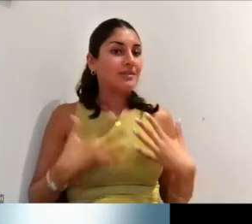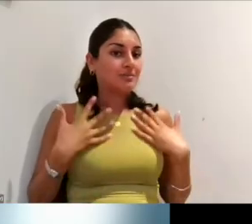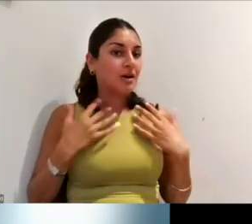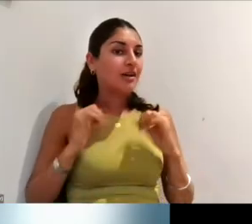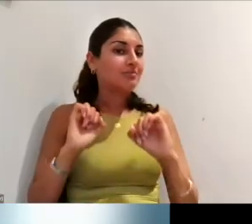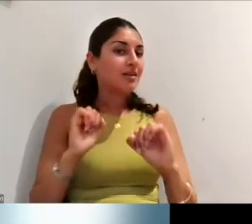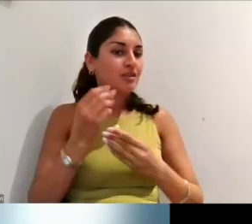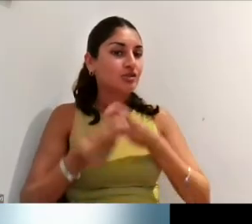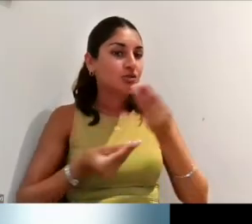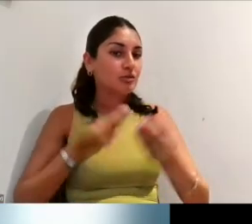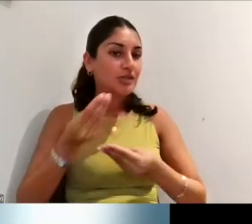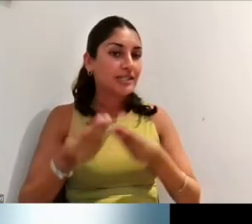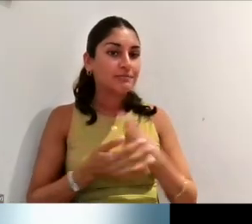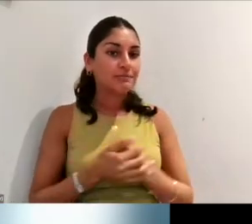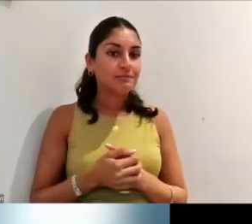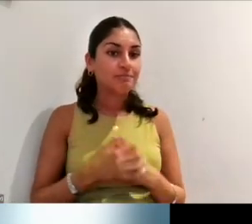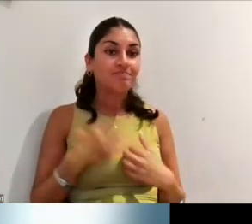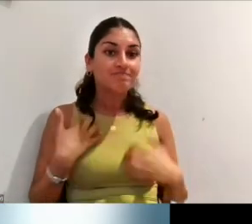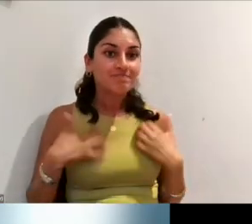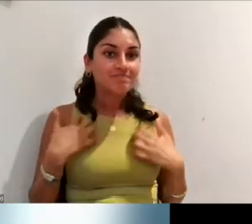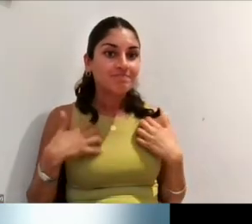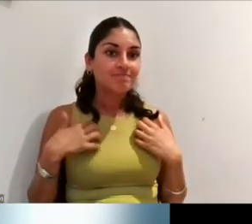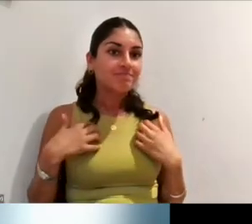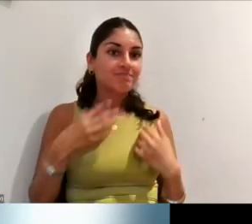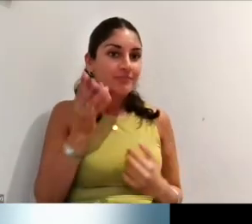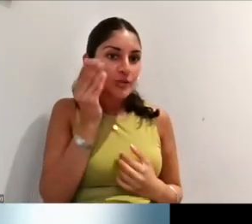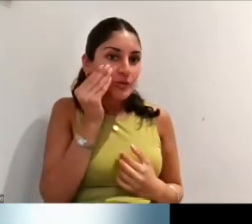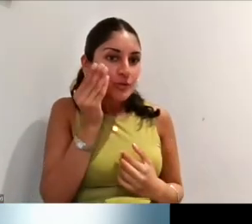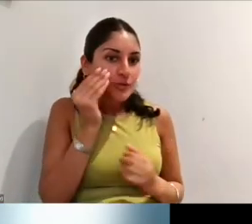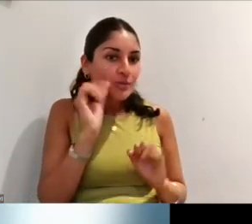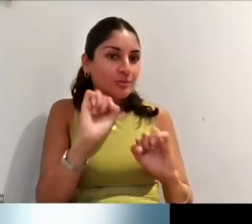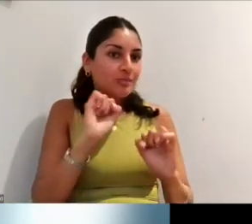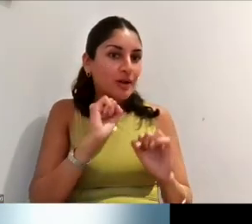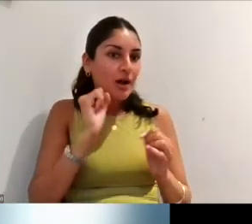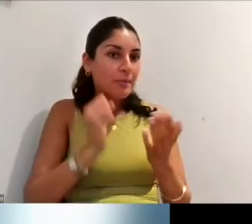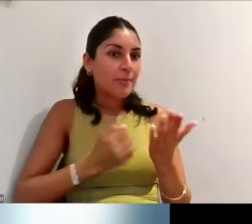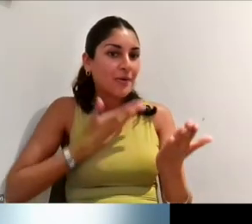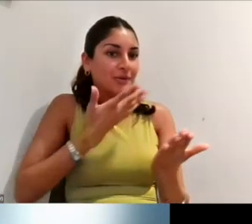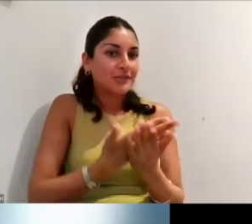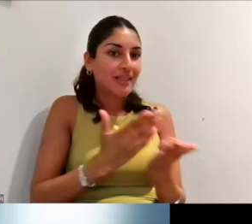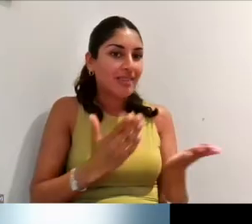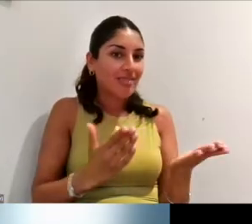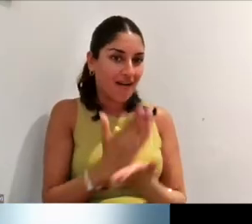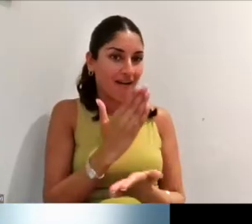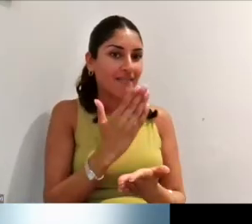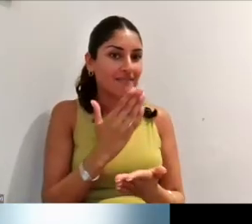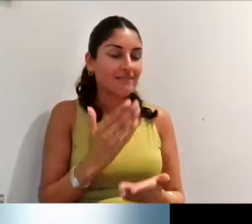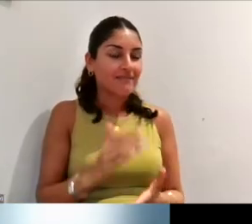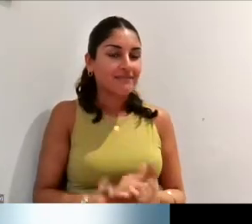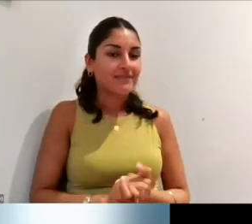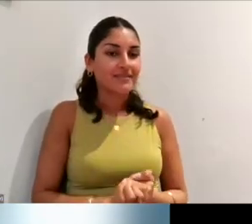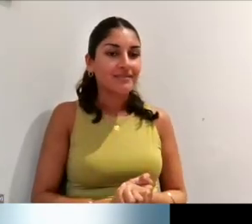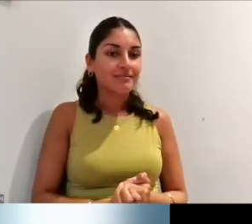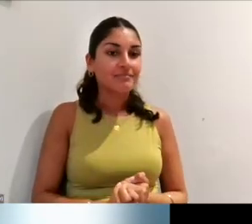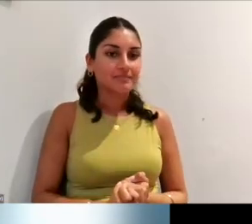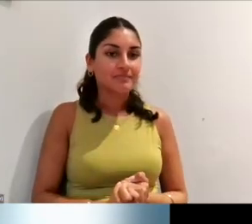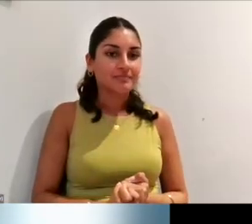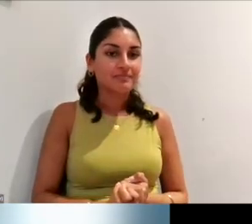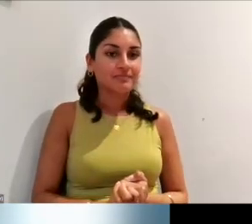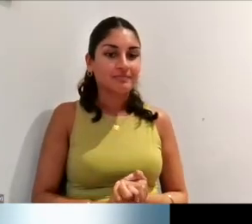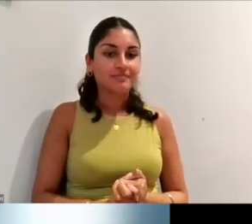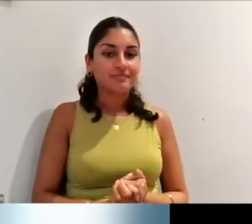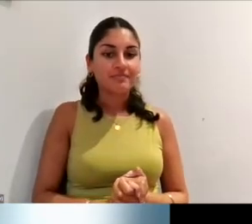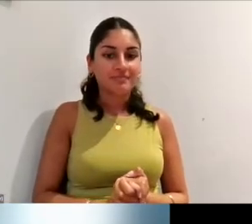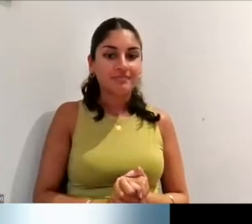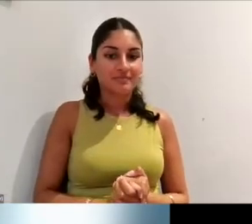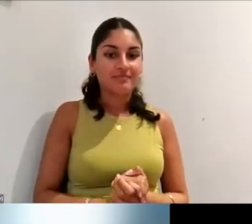hearing her poetry today live. And at, at least,